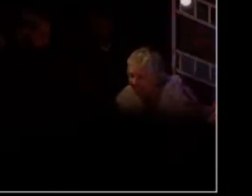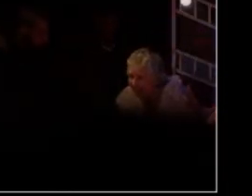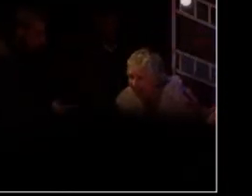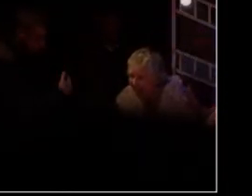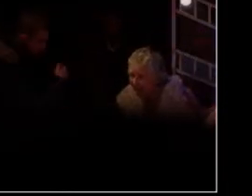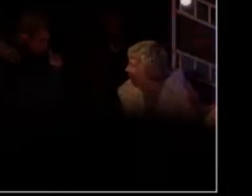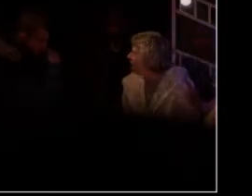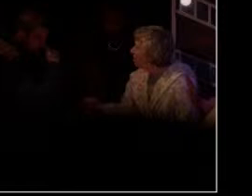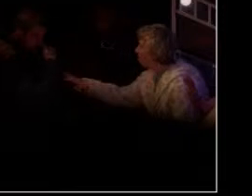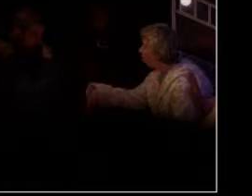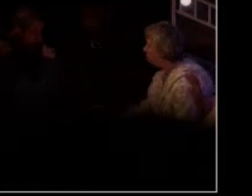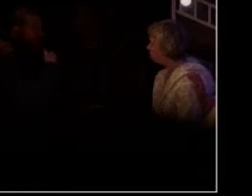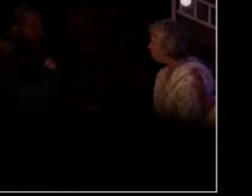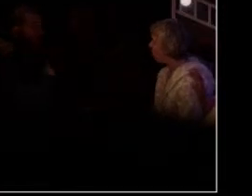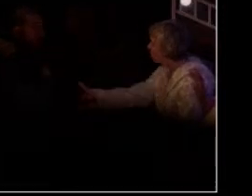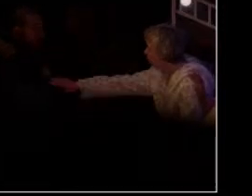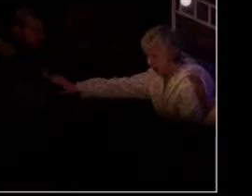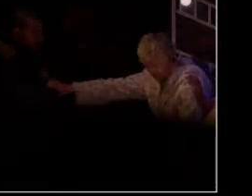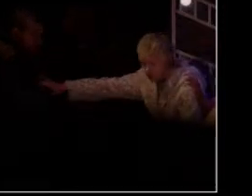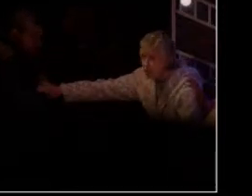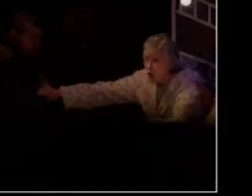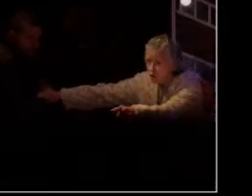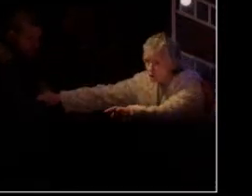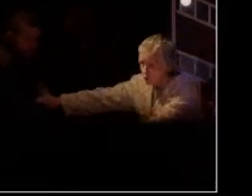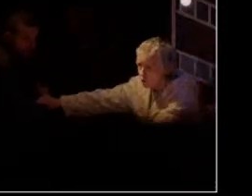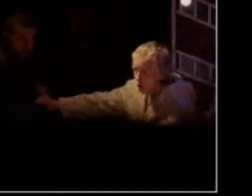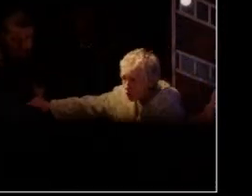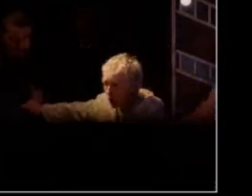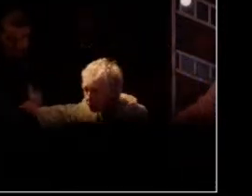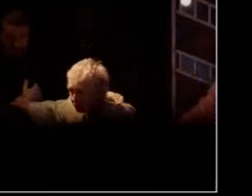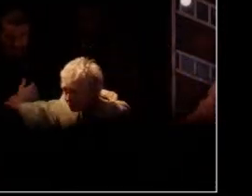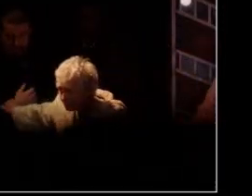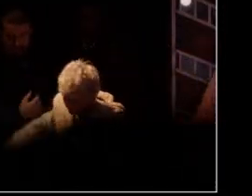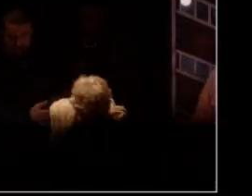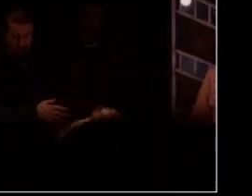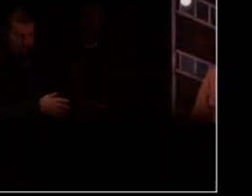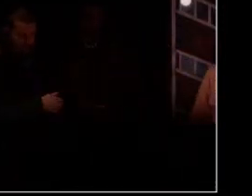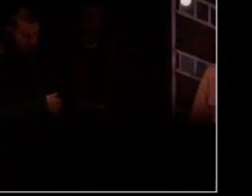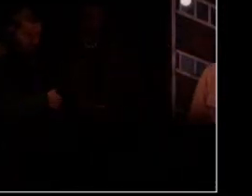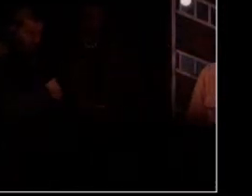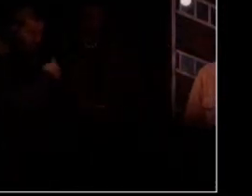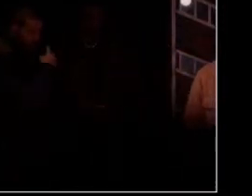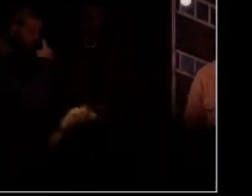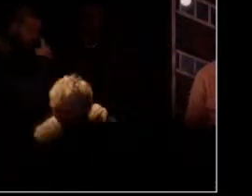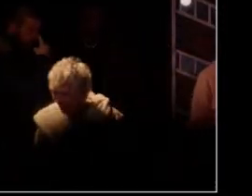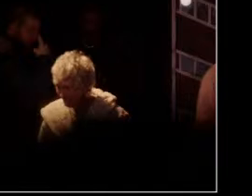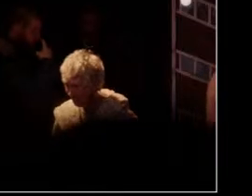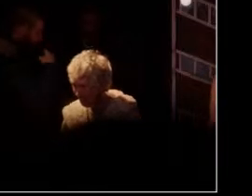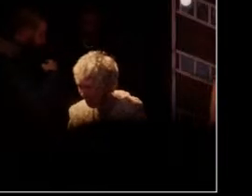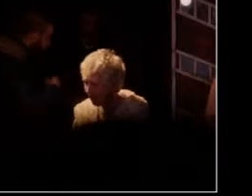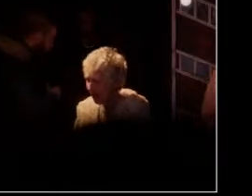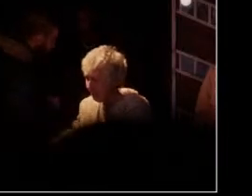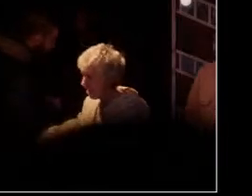How did I decide? I was talking, That's it. I was talking biscuits and that. What's in your boots?